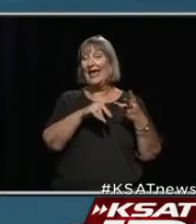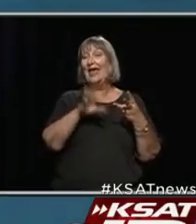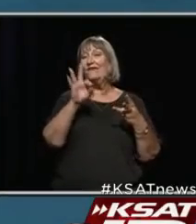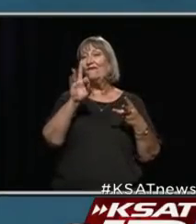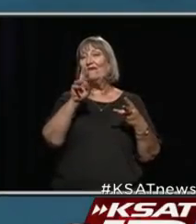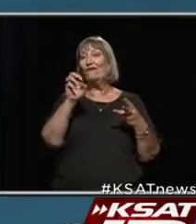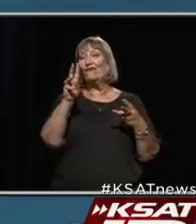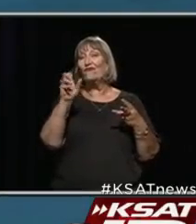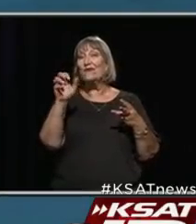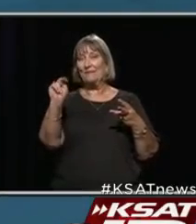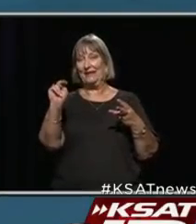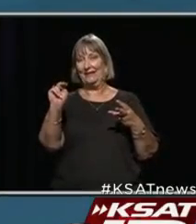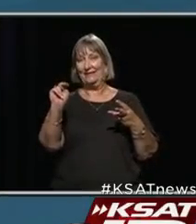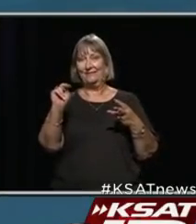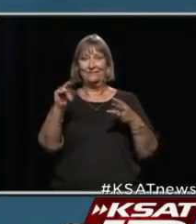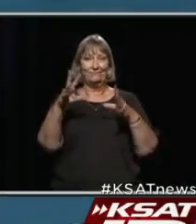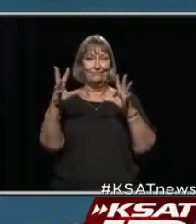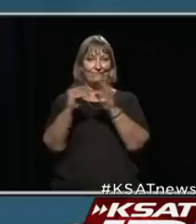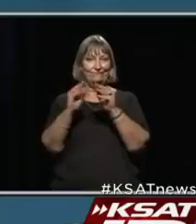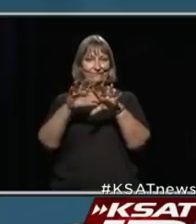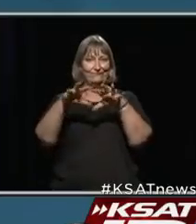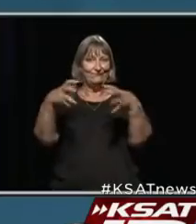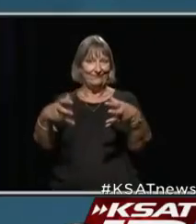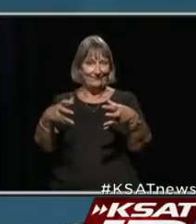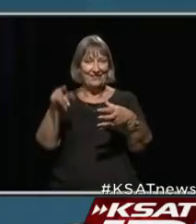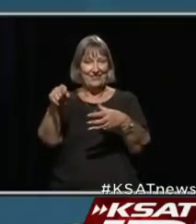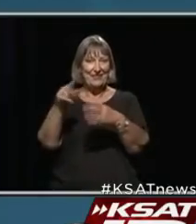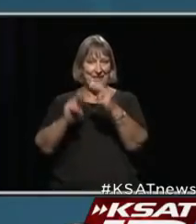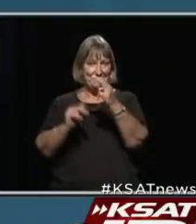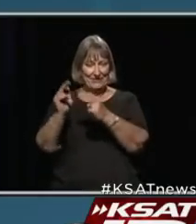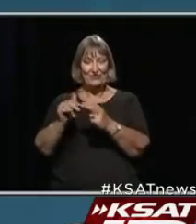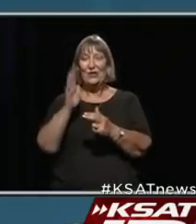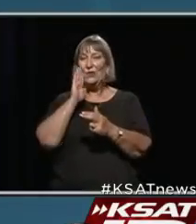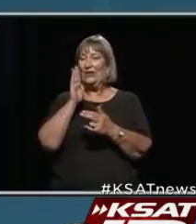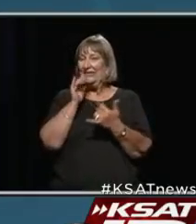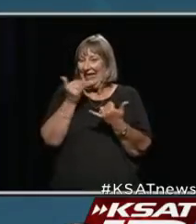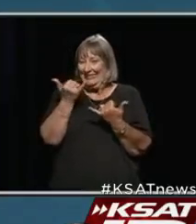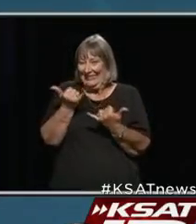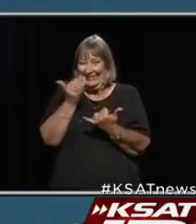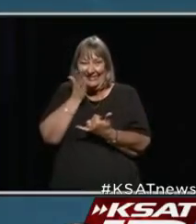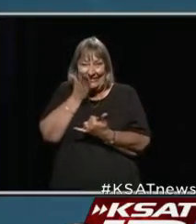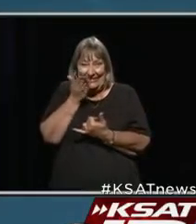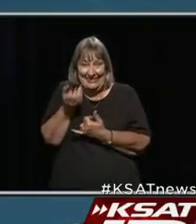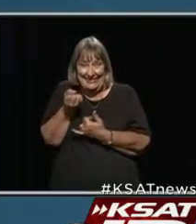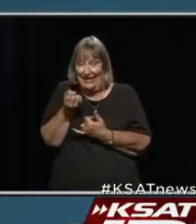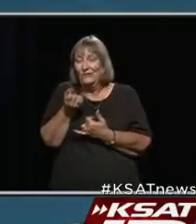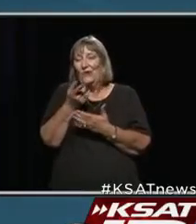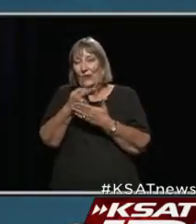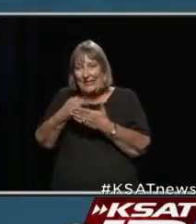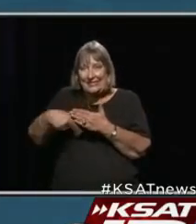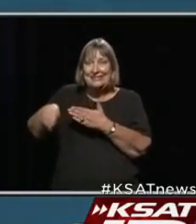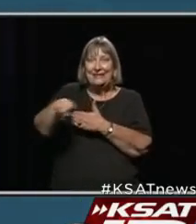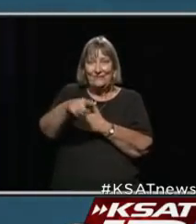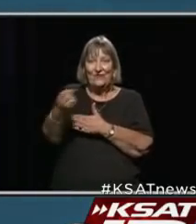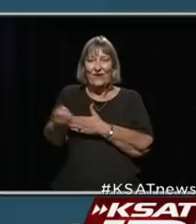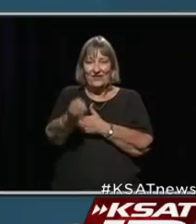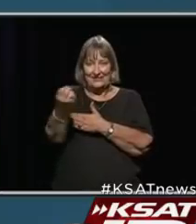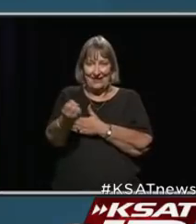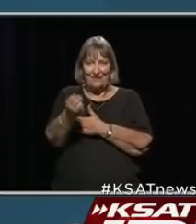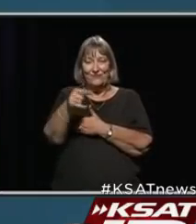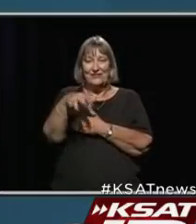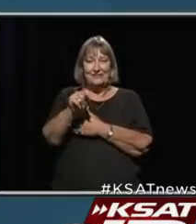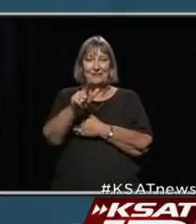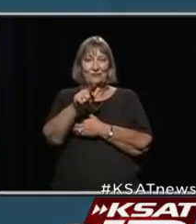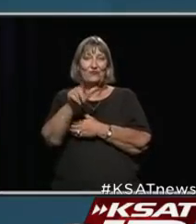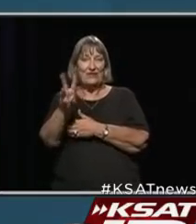shot drive on the grounds there on not this Saturday, but the following Saturday, September 26th from 8 a.m. to 4